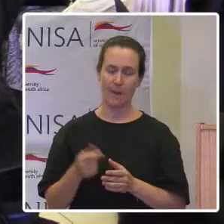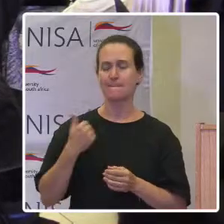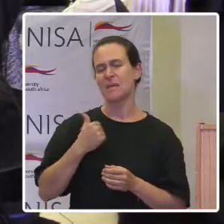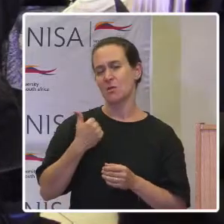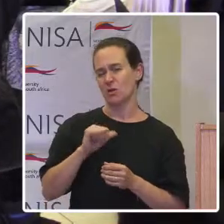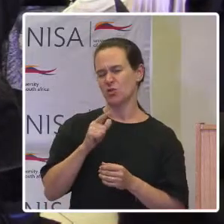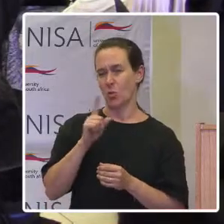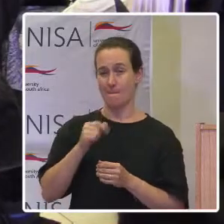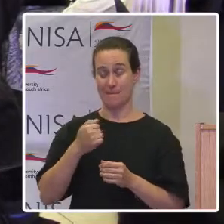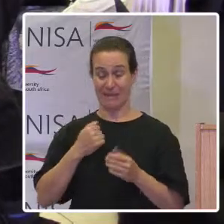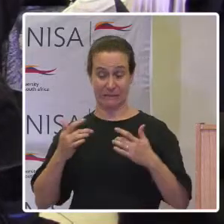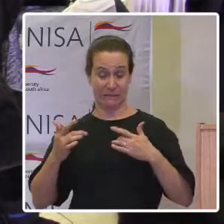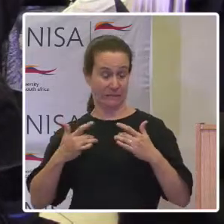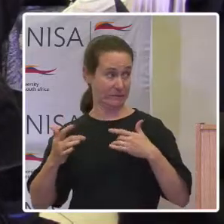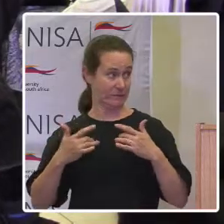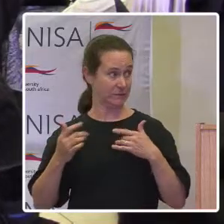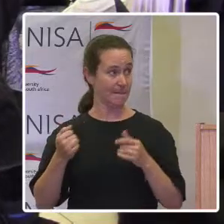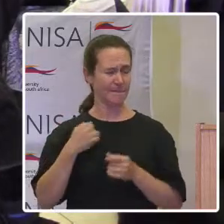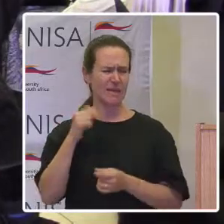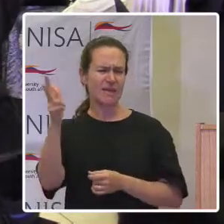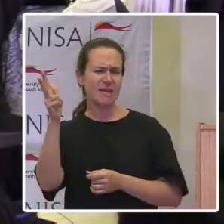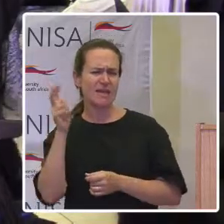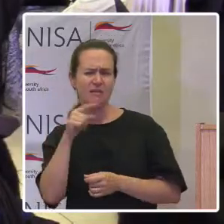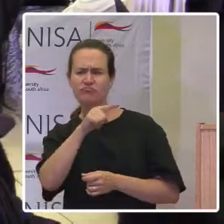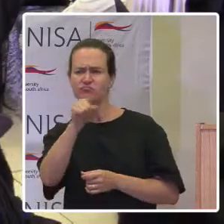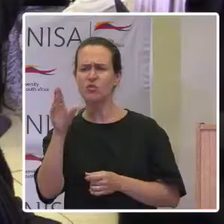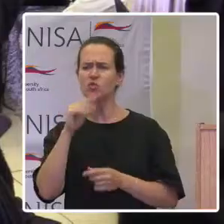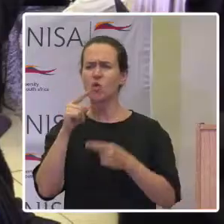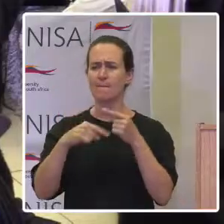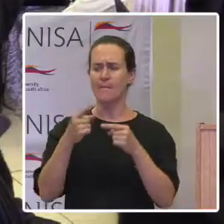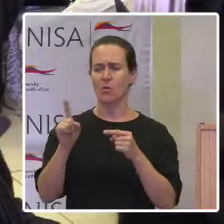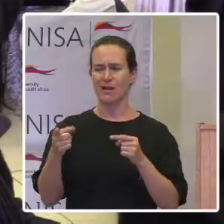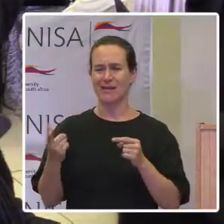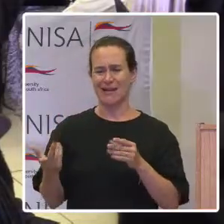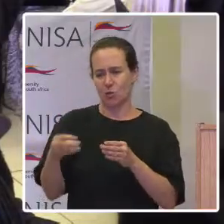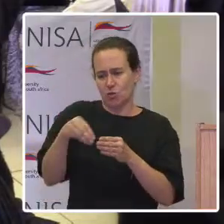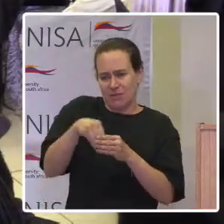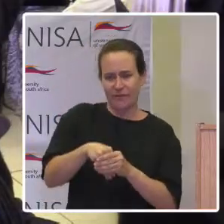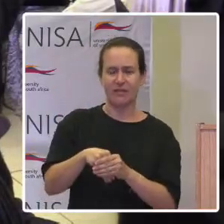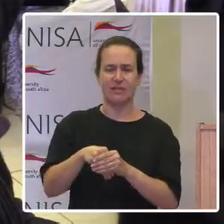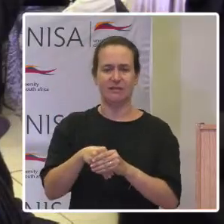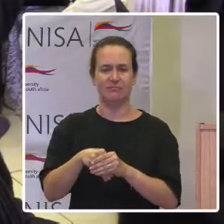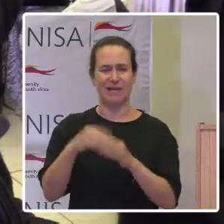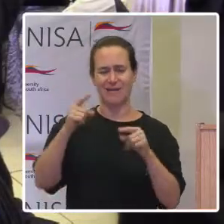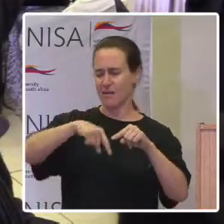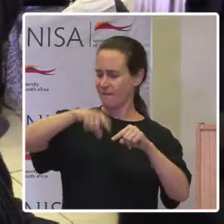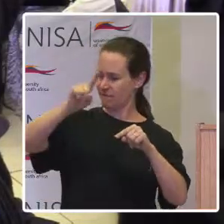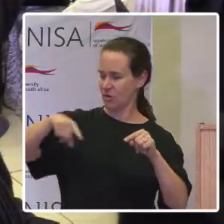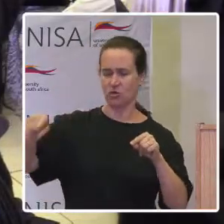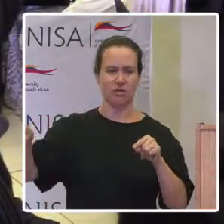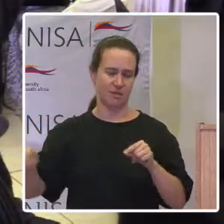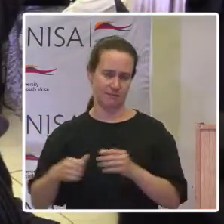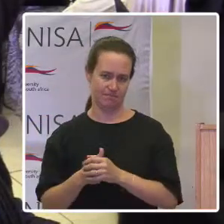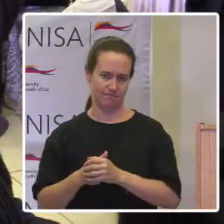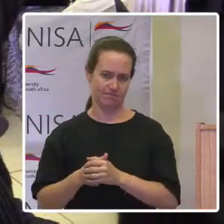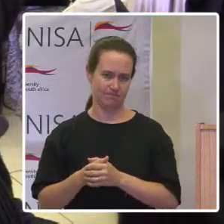that I'm not hearing much on inclusivity and diversity,